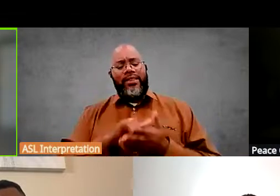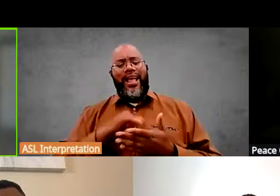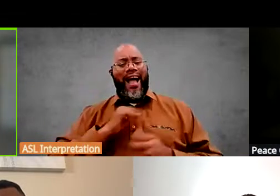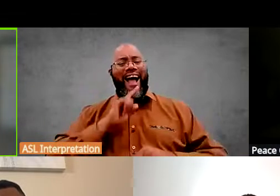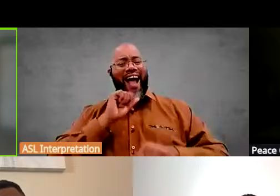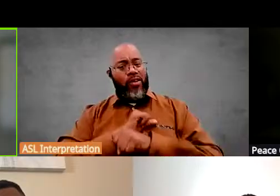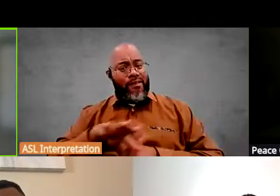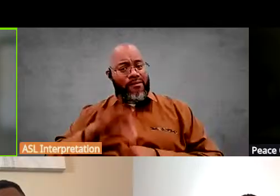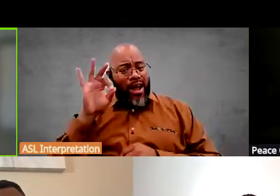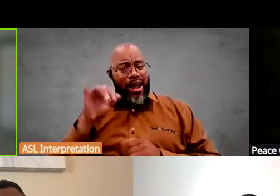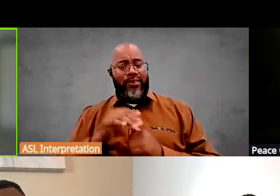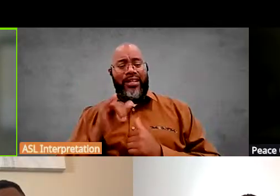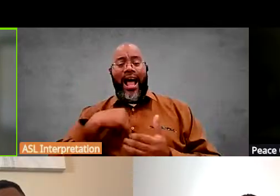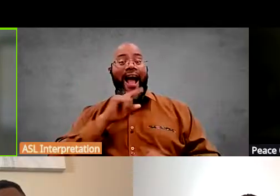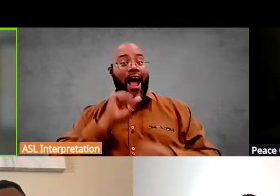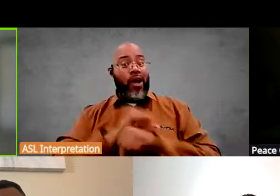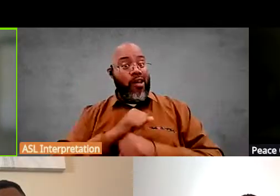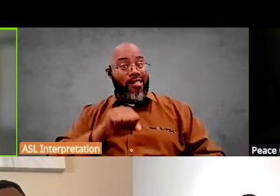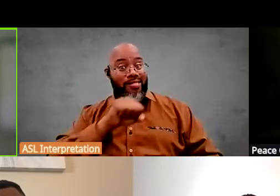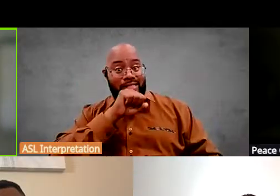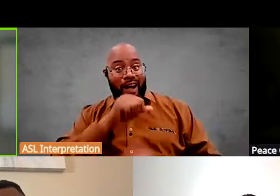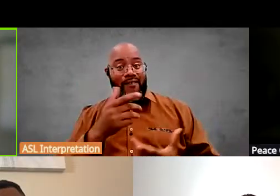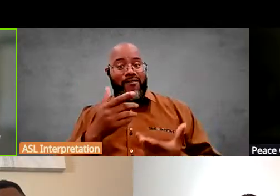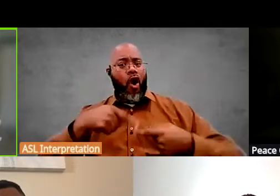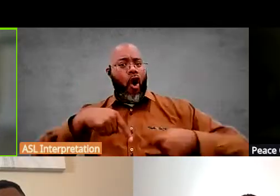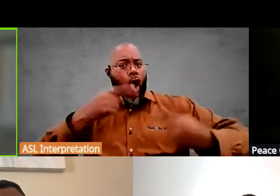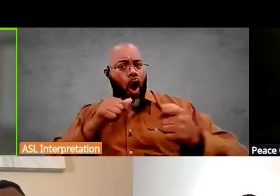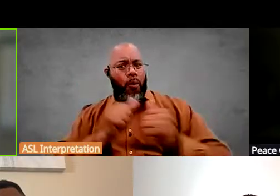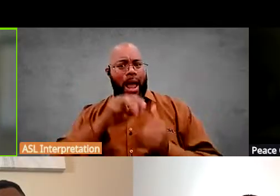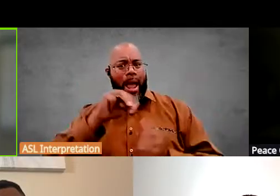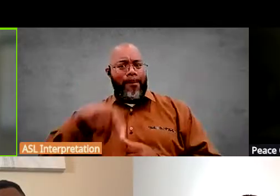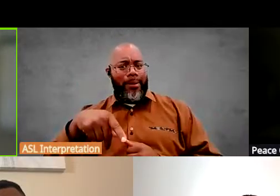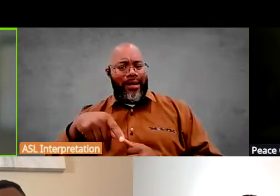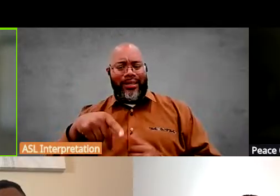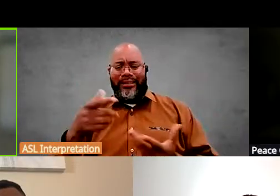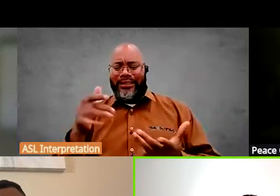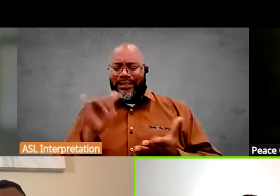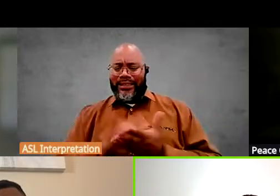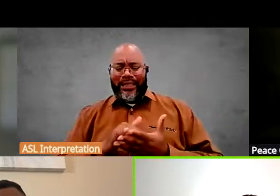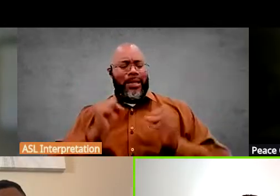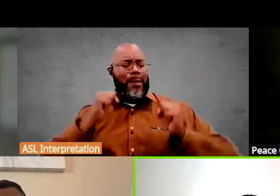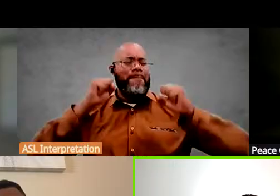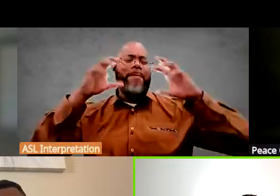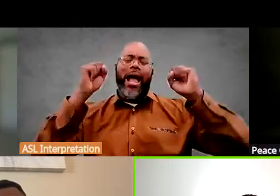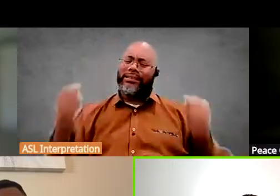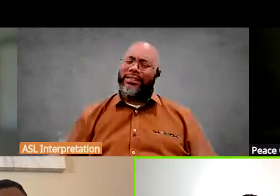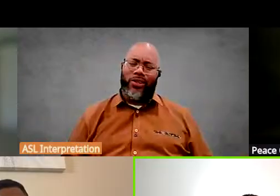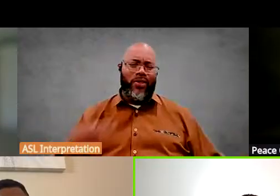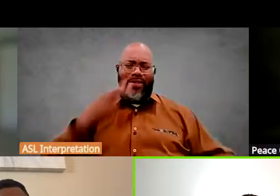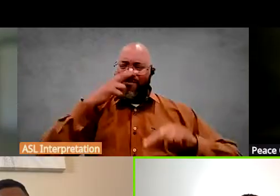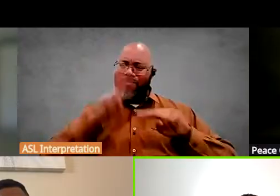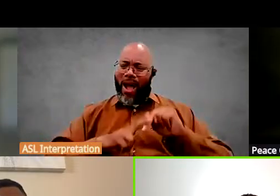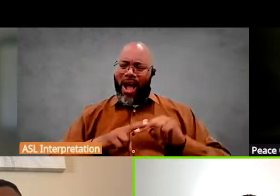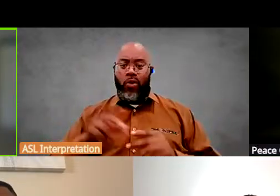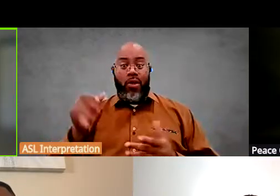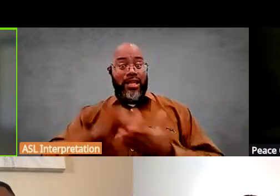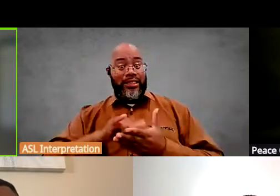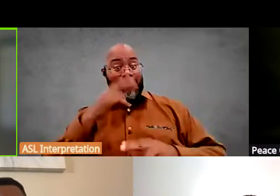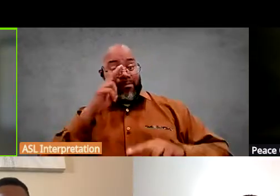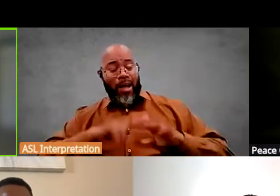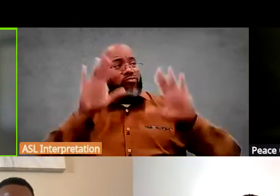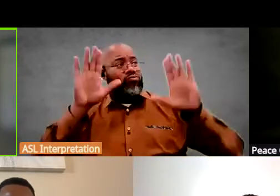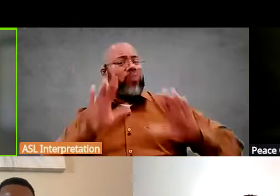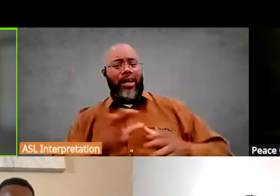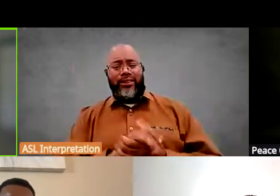I actually love. Arguing with MPs is amazing. Just so you Oh, know. it's so fun. It's so It's fun. great. It's